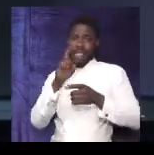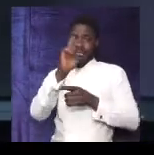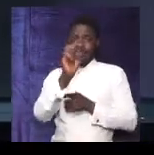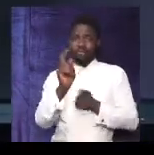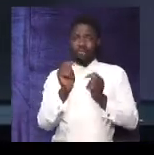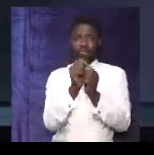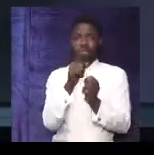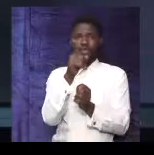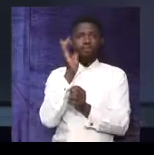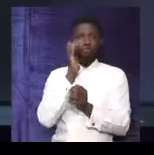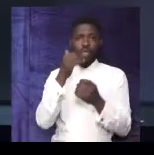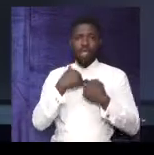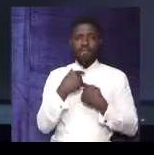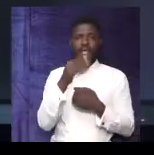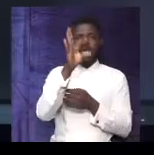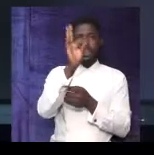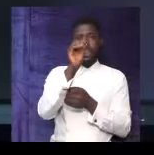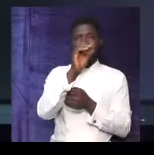get 90 degrees.